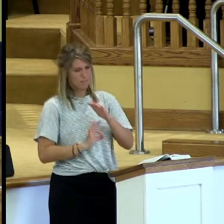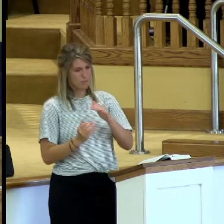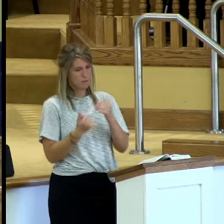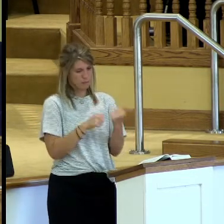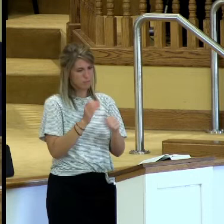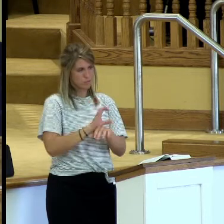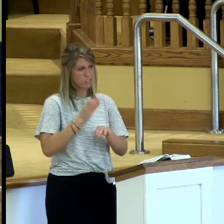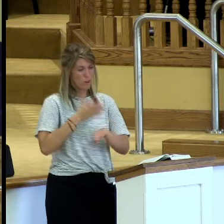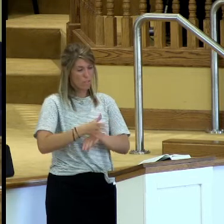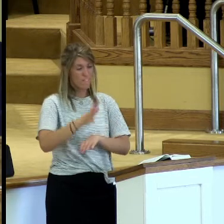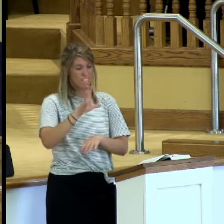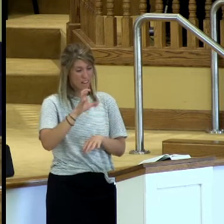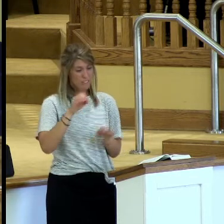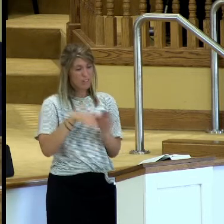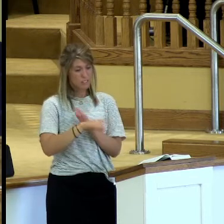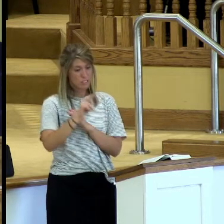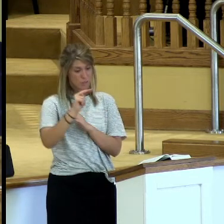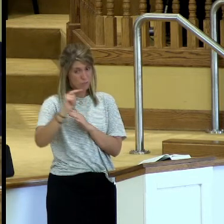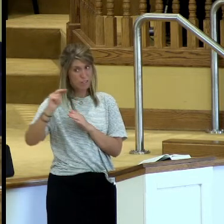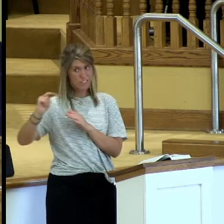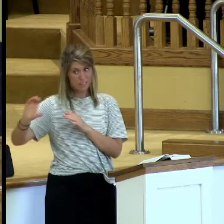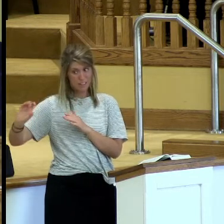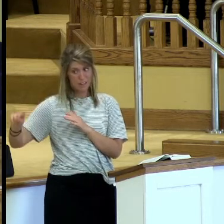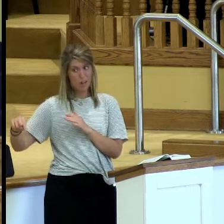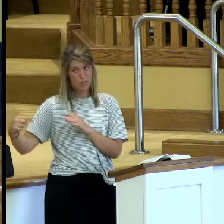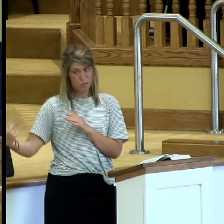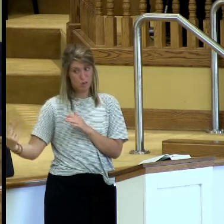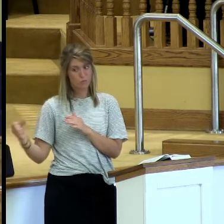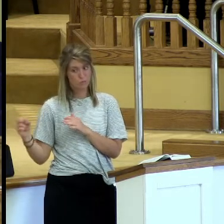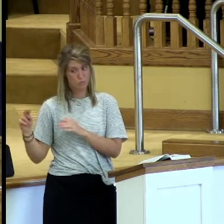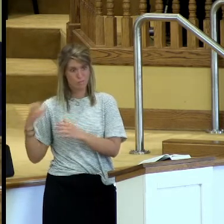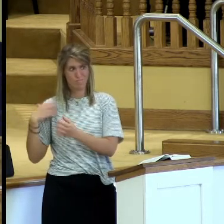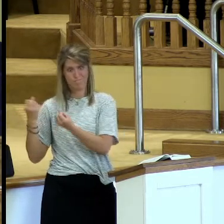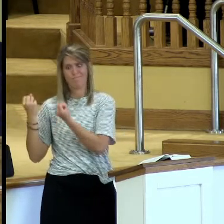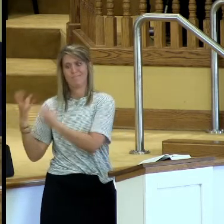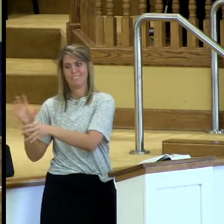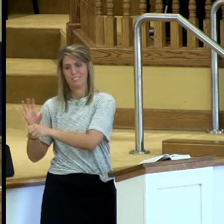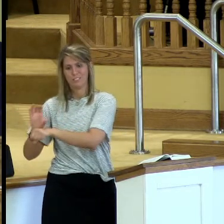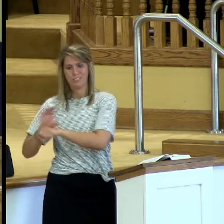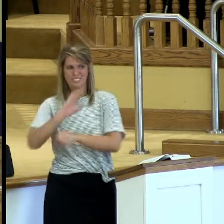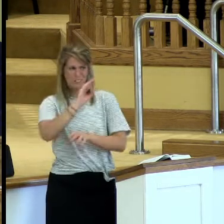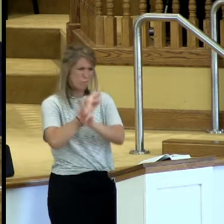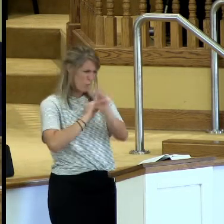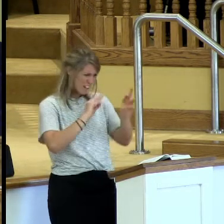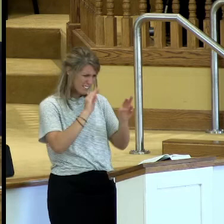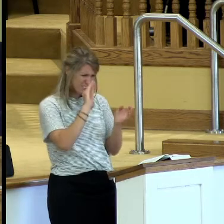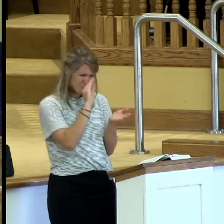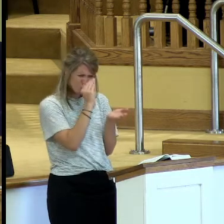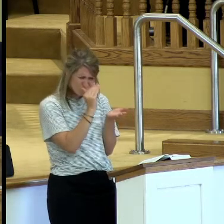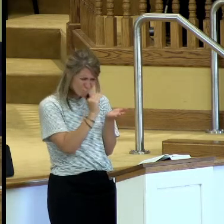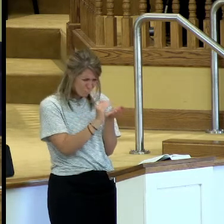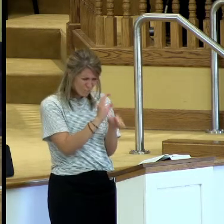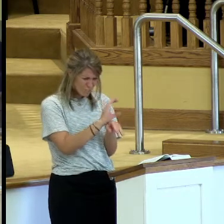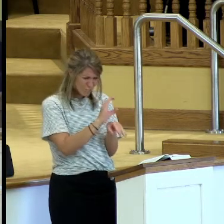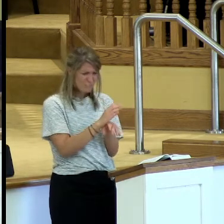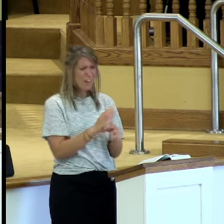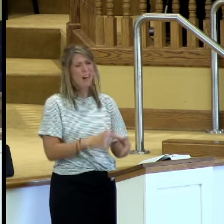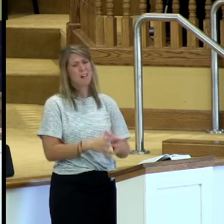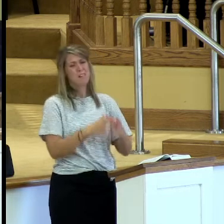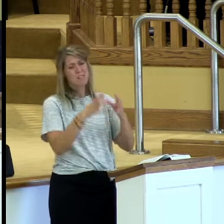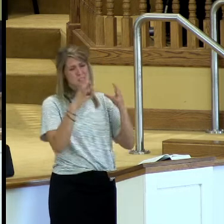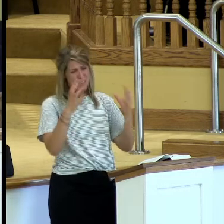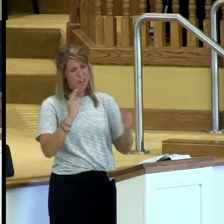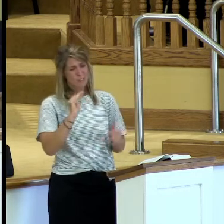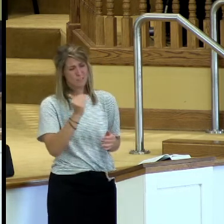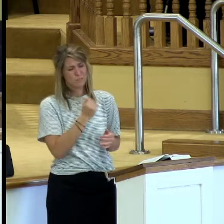over 500 in the state of North Carolina alone. It's not good numbers. A lot